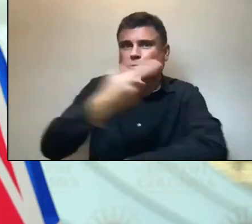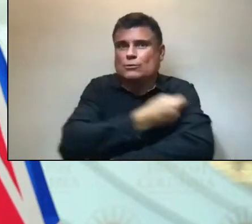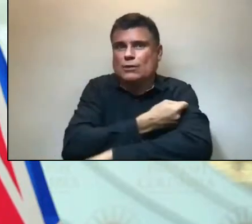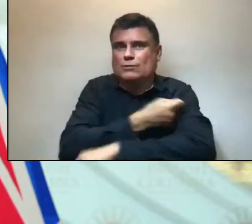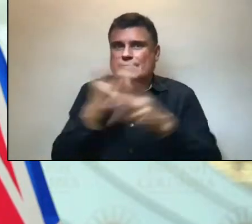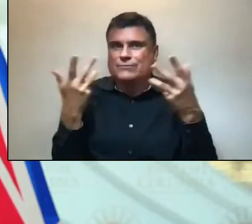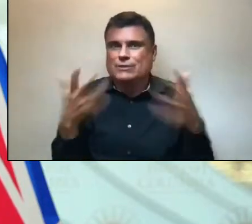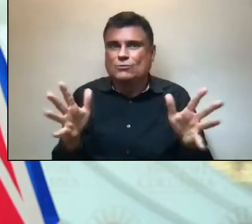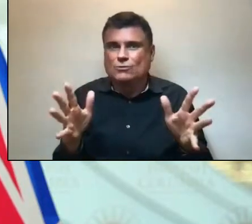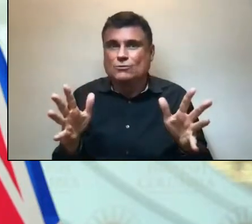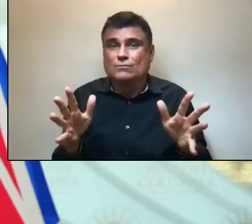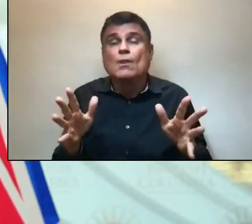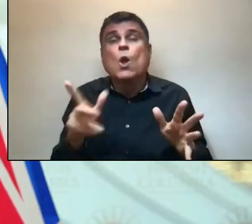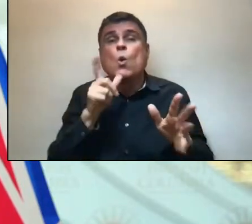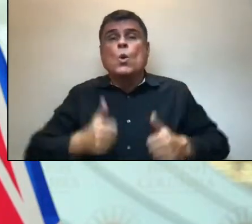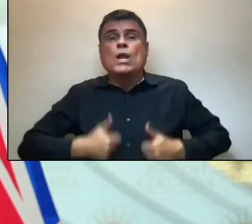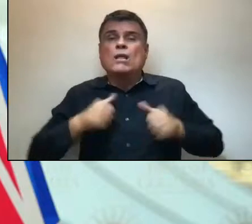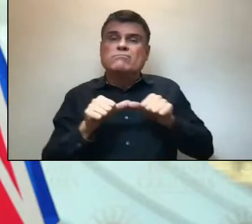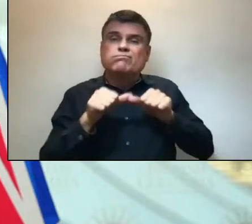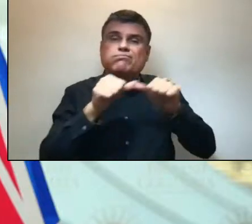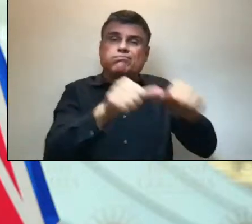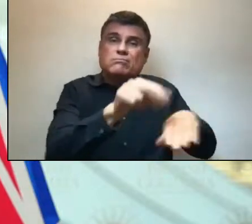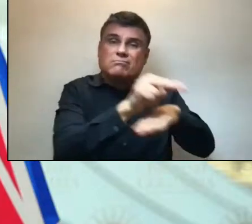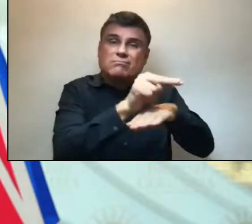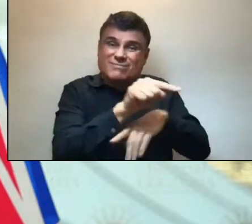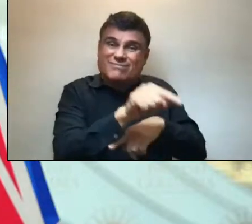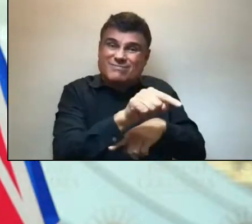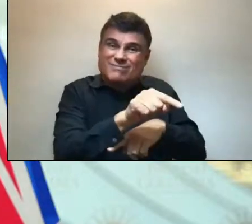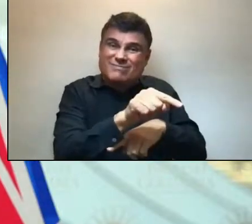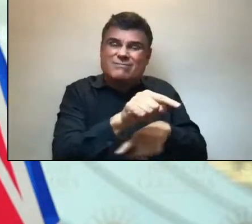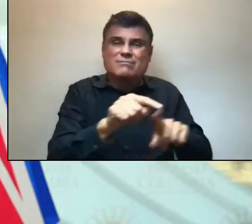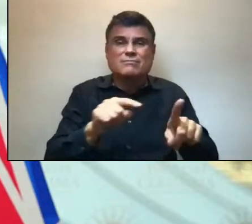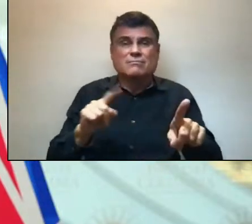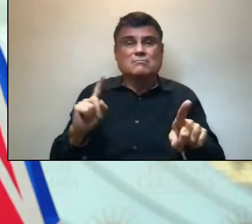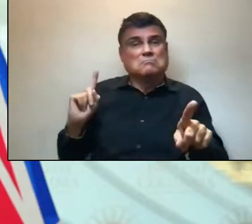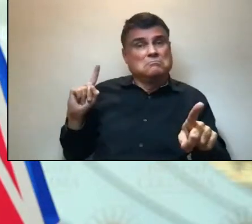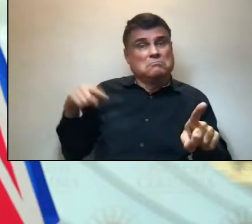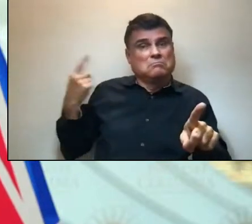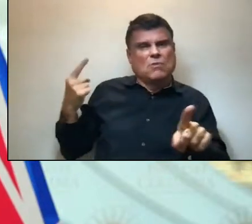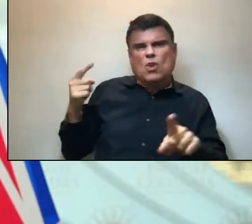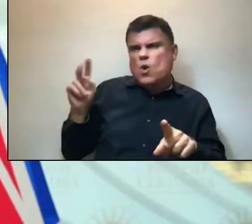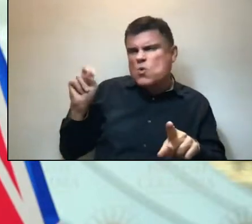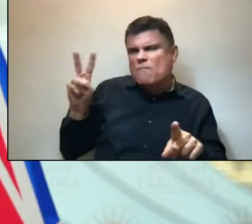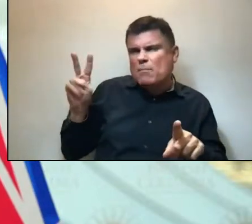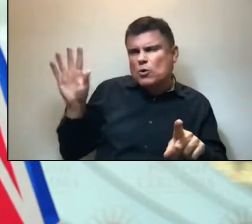care, we've gone, as you know, from the beginning of November to more than 20